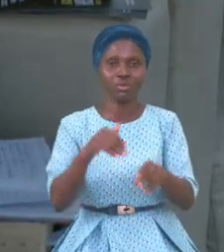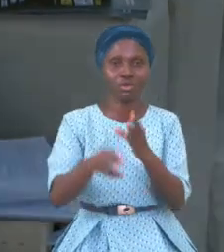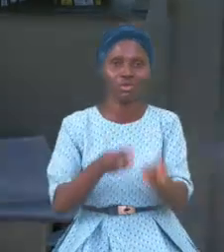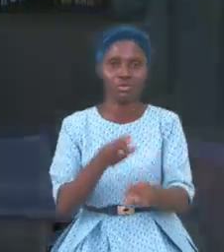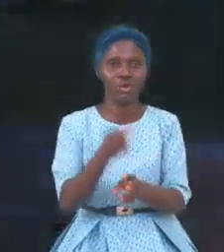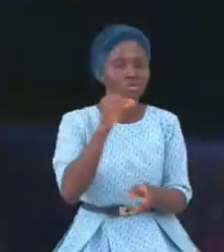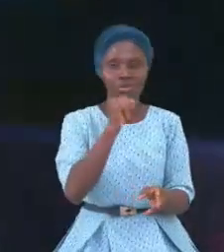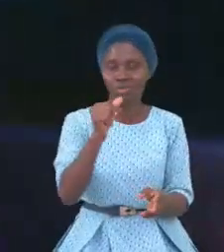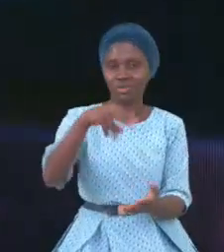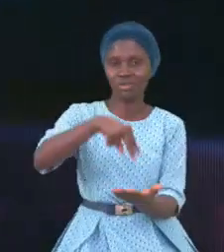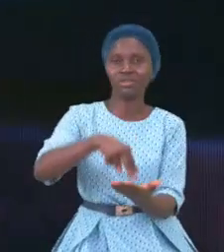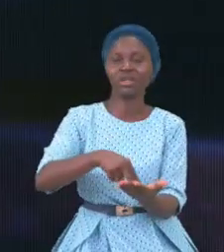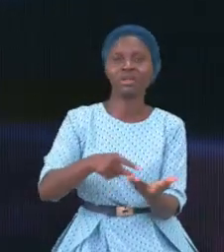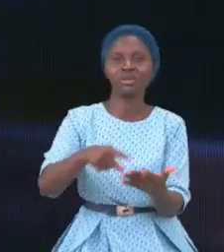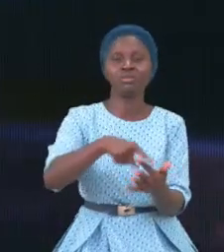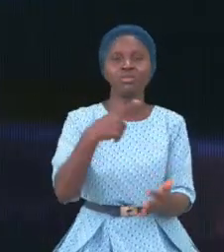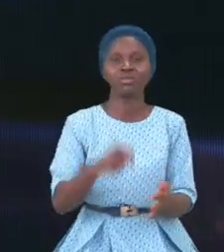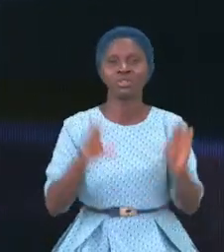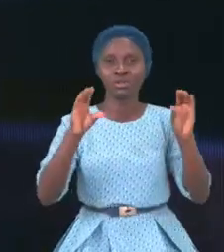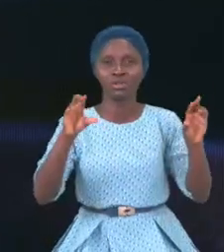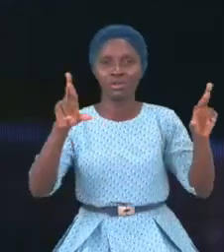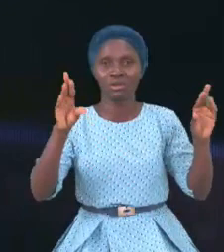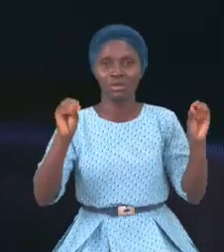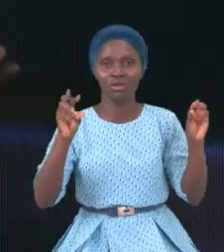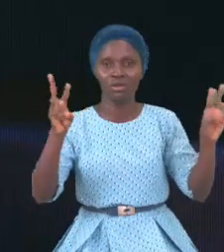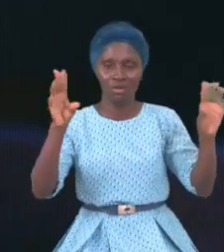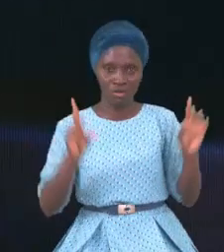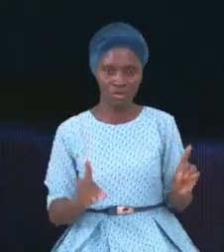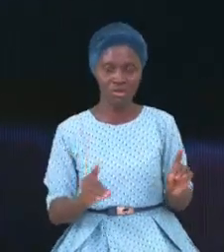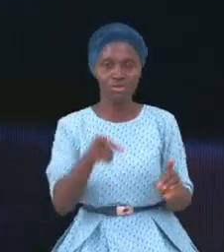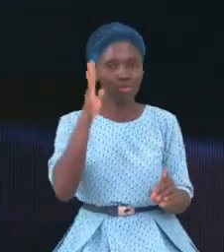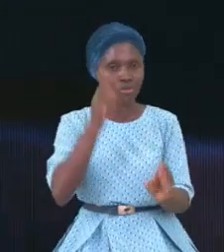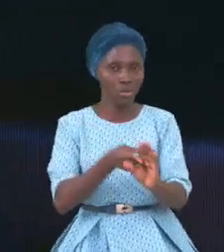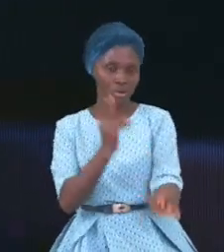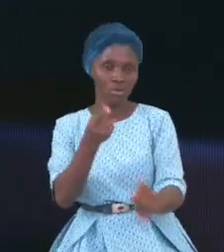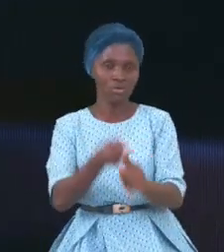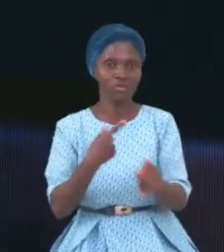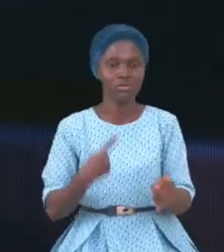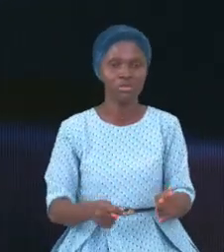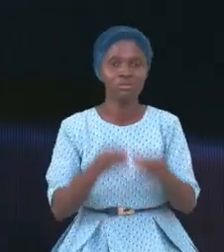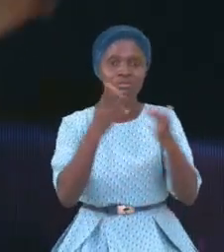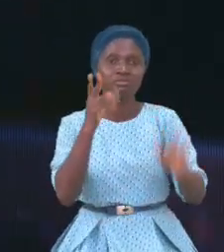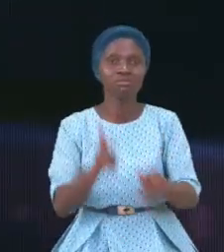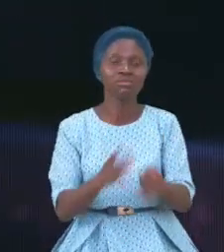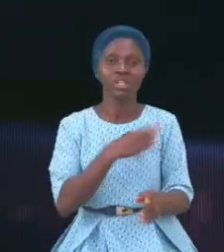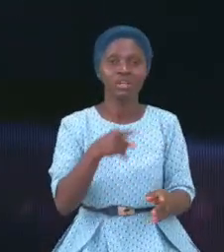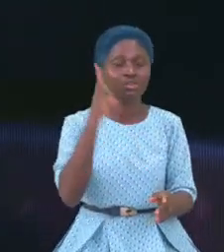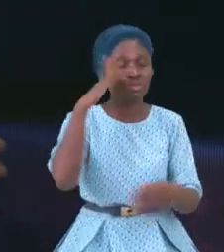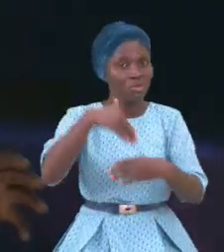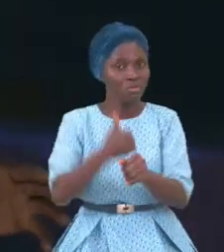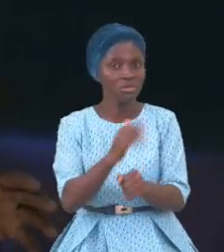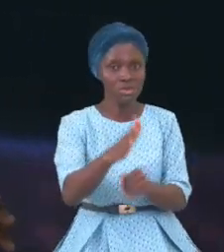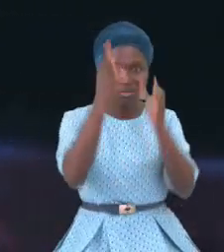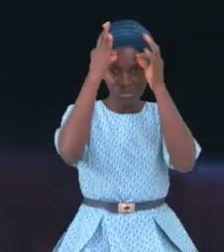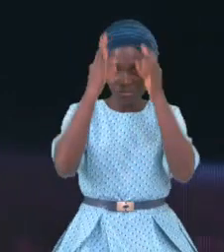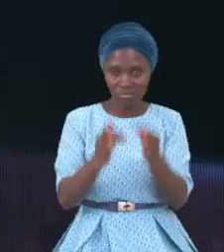You will not abide and remain with the crowd. You'll come out of the crowd and you will make your conviction known. You will